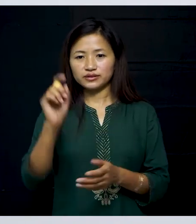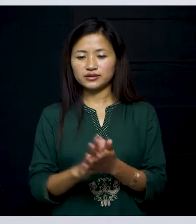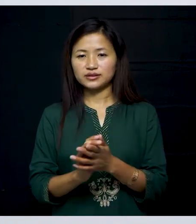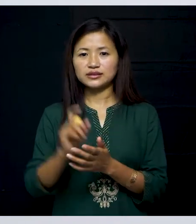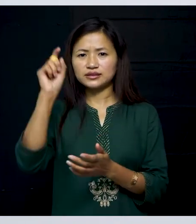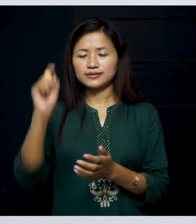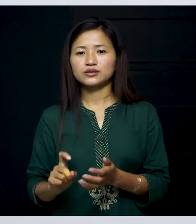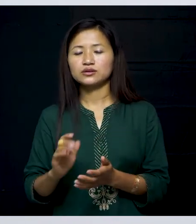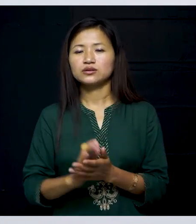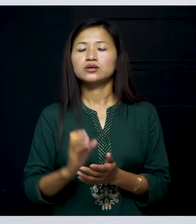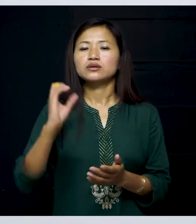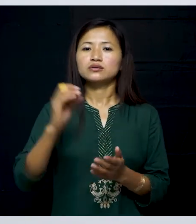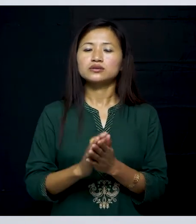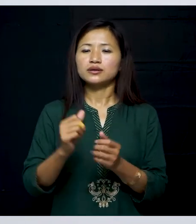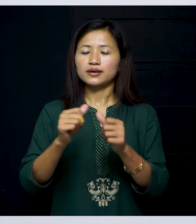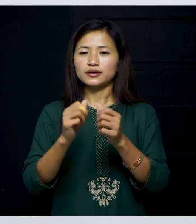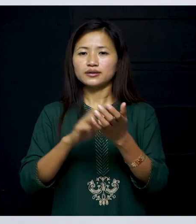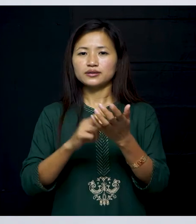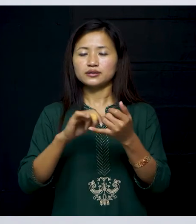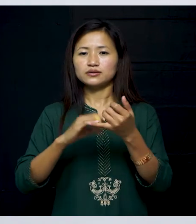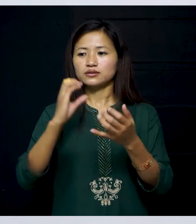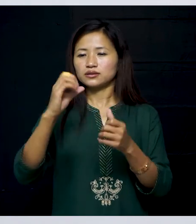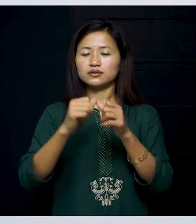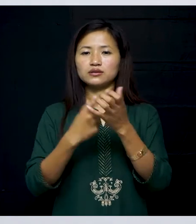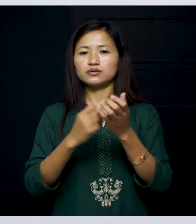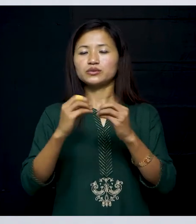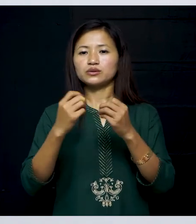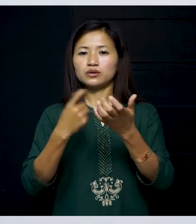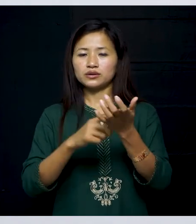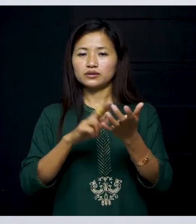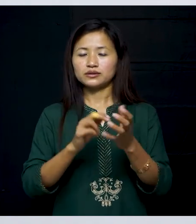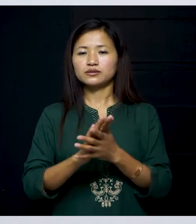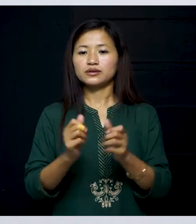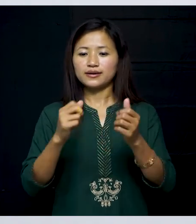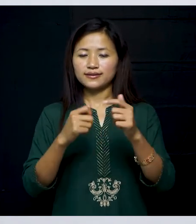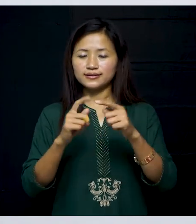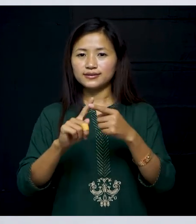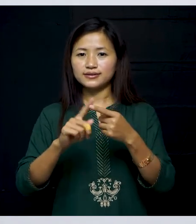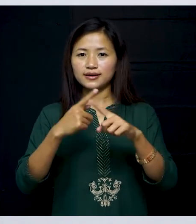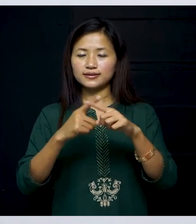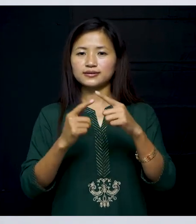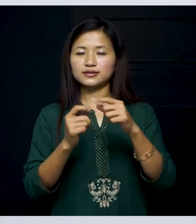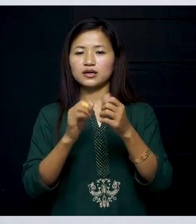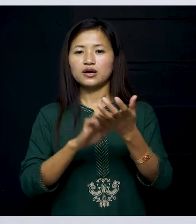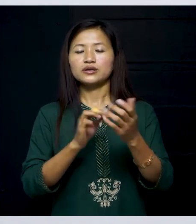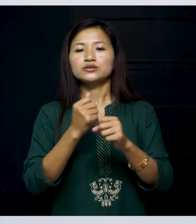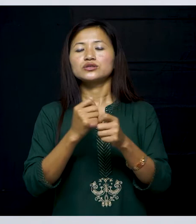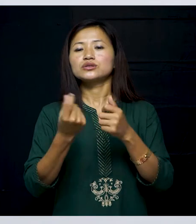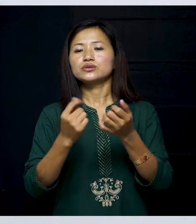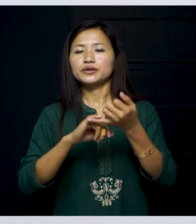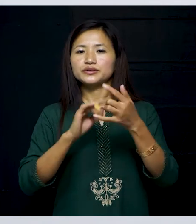use carbon fire extinguishers. Carbon fire extinguishers, in any case, if you happen to see anything like